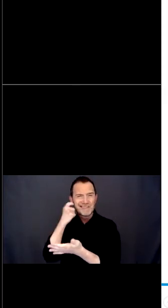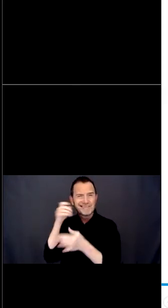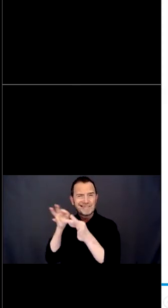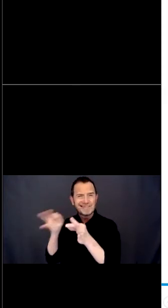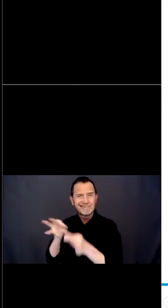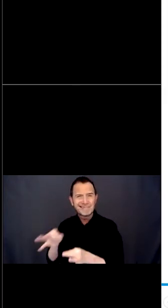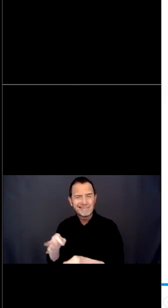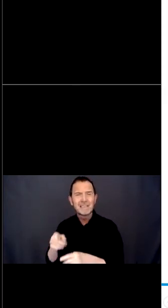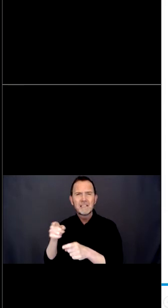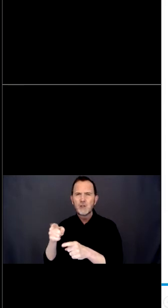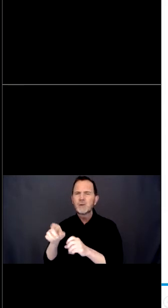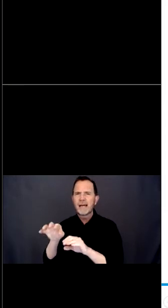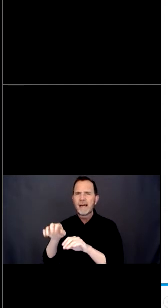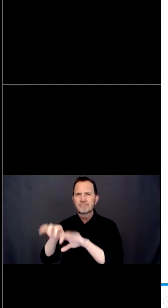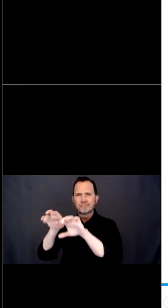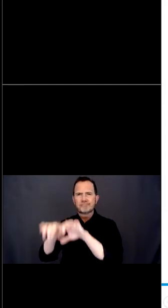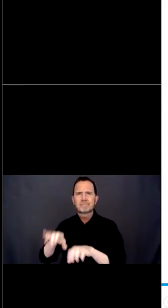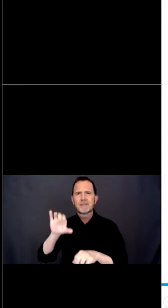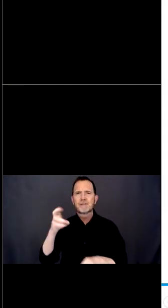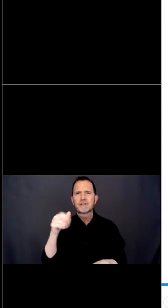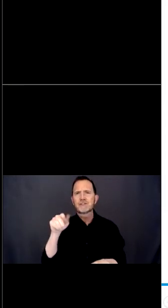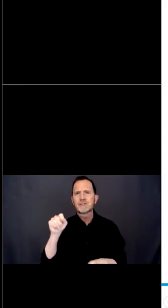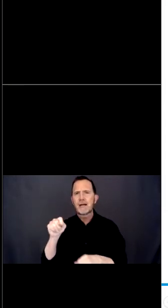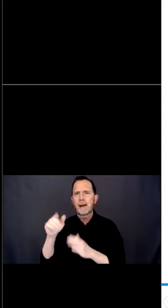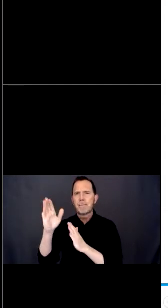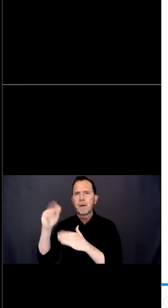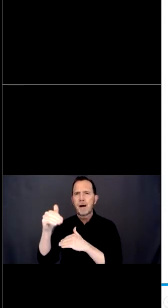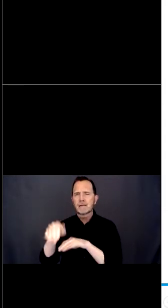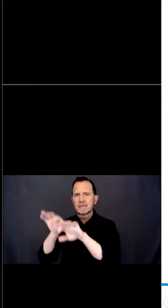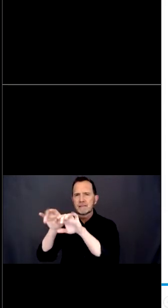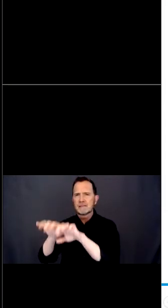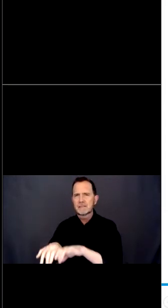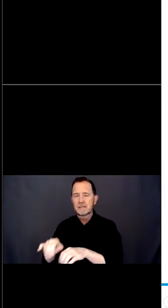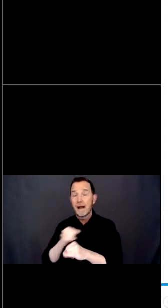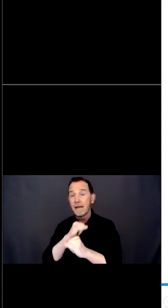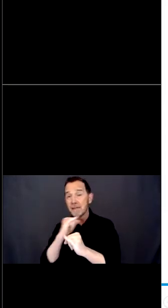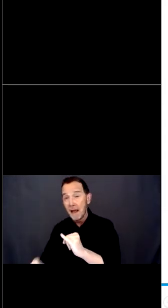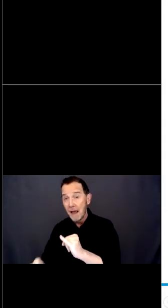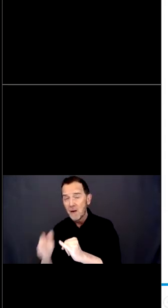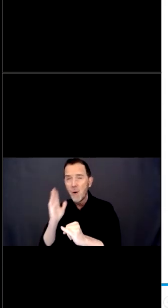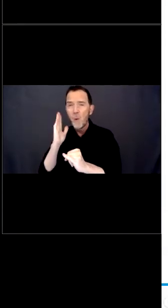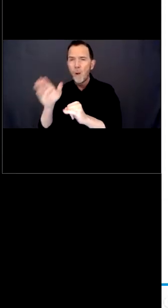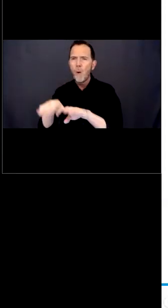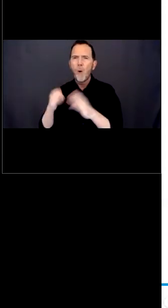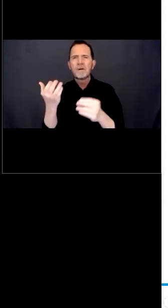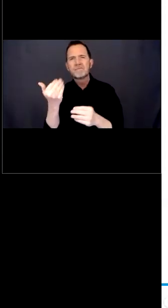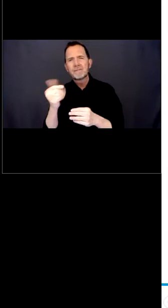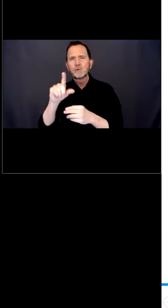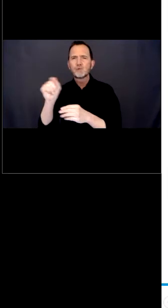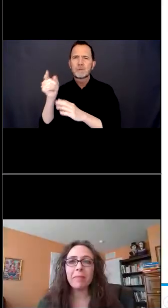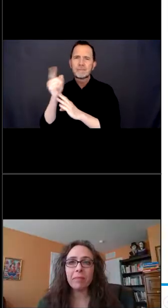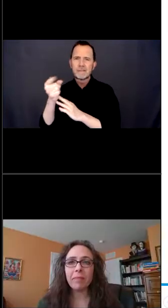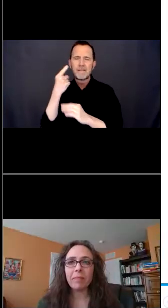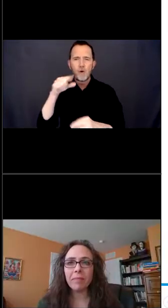minutes at the end for Q&A. Thank you, Dalia. And Dalia, this is